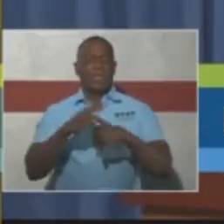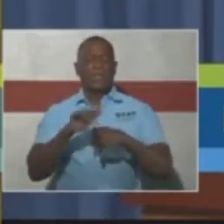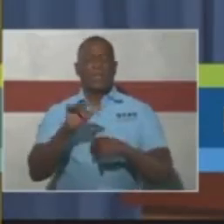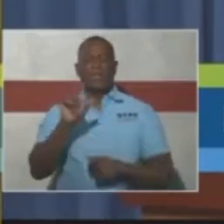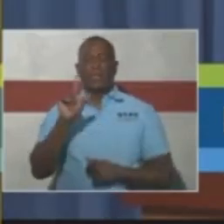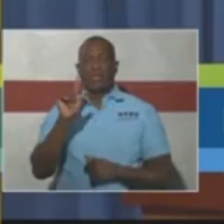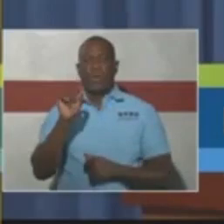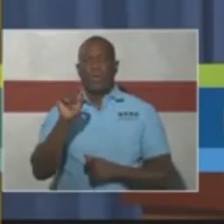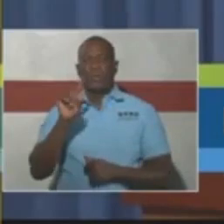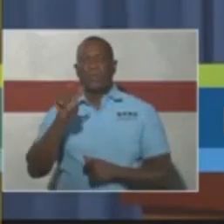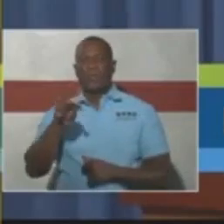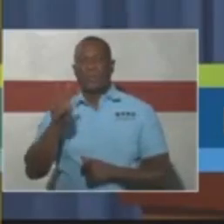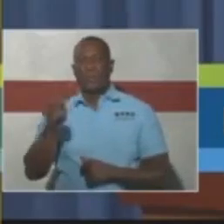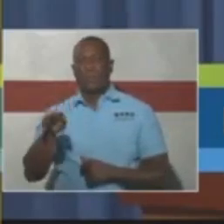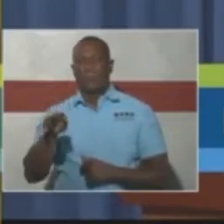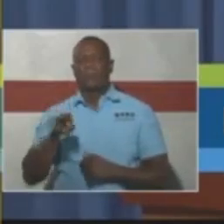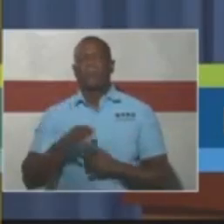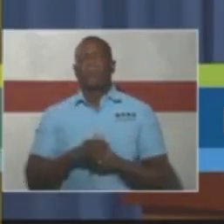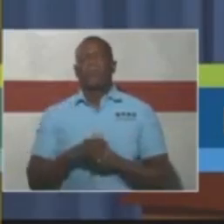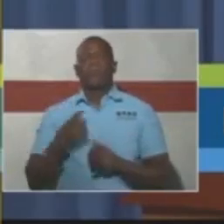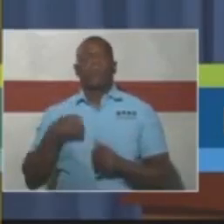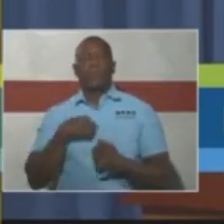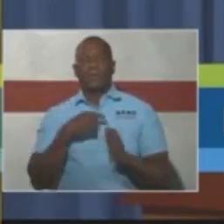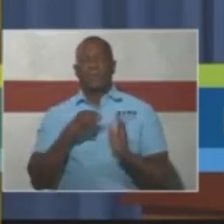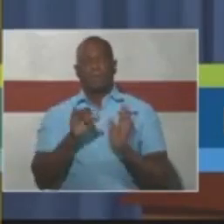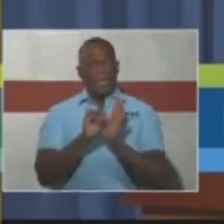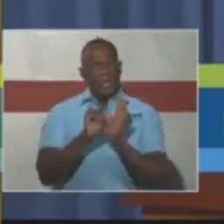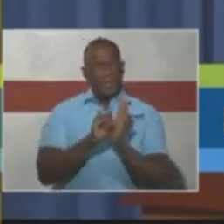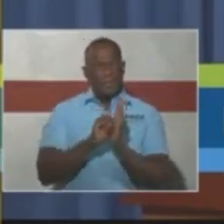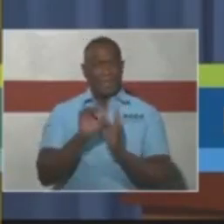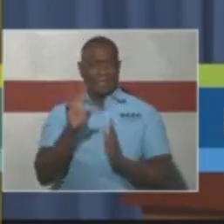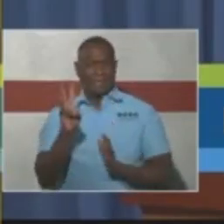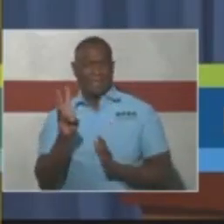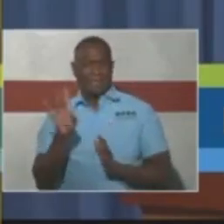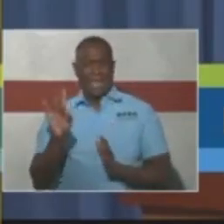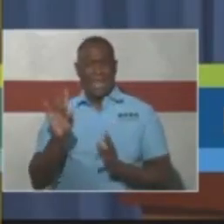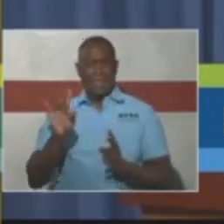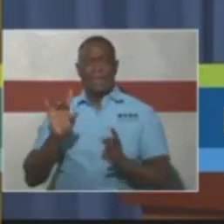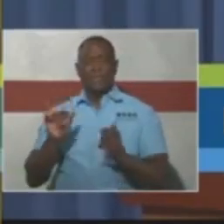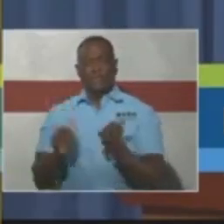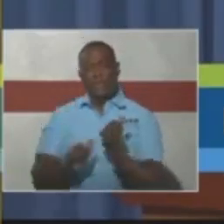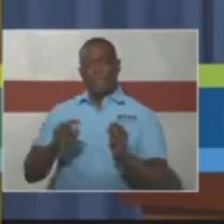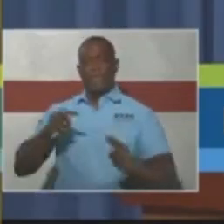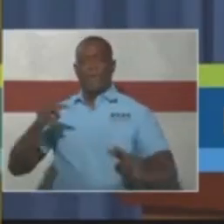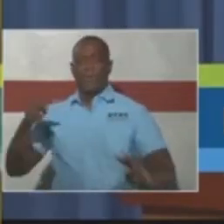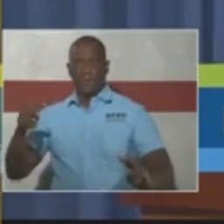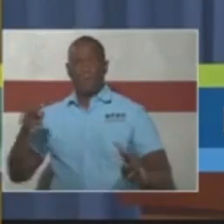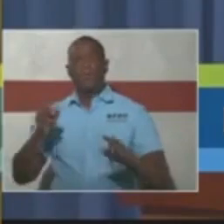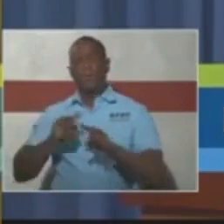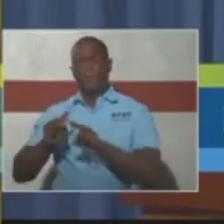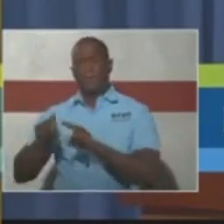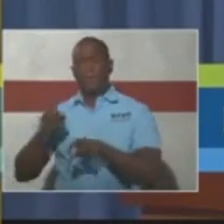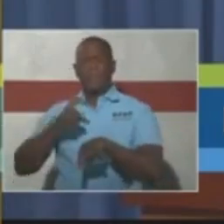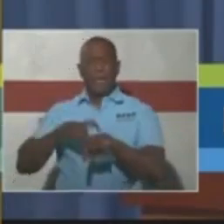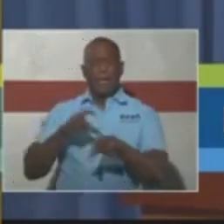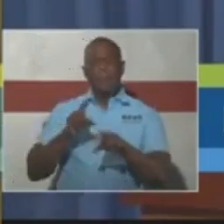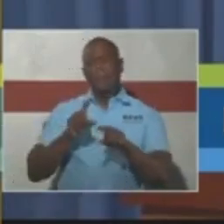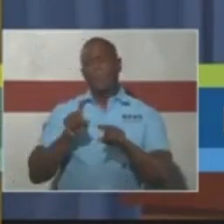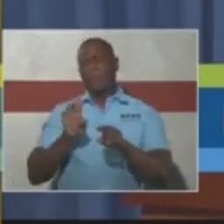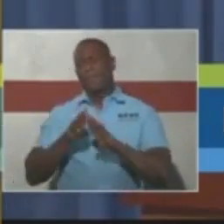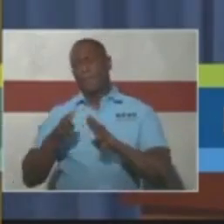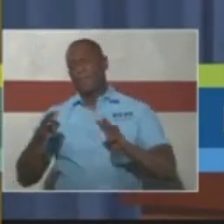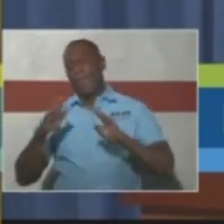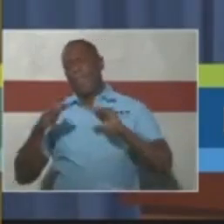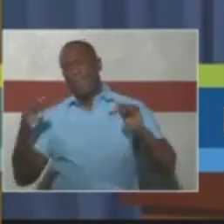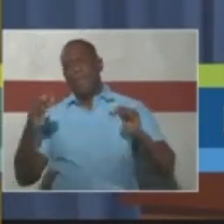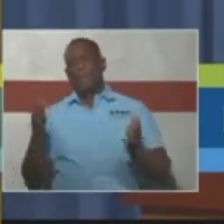have been circulating around the world, we have detected 68 in Trinidad at different times and at different levels.